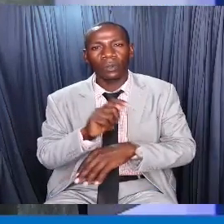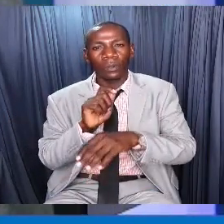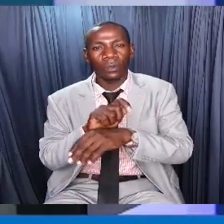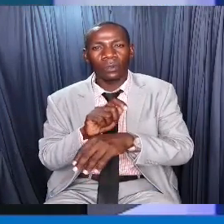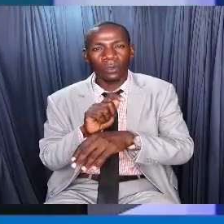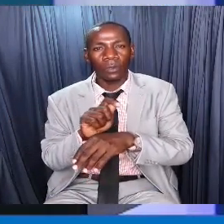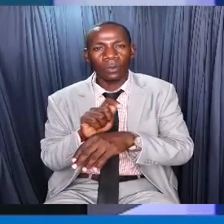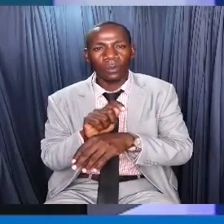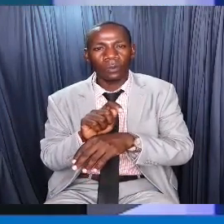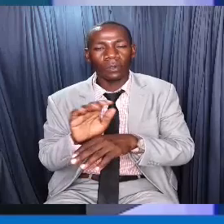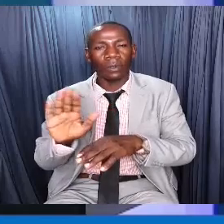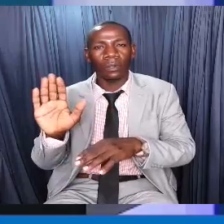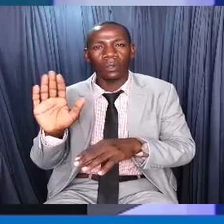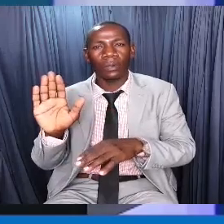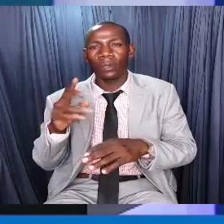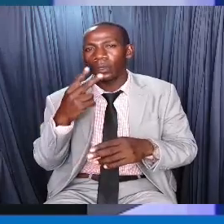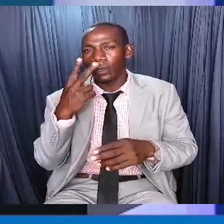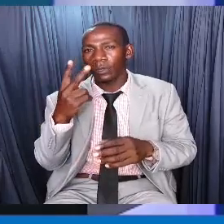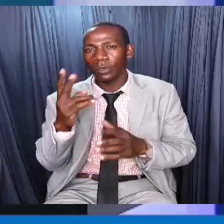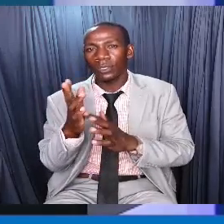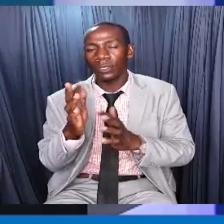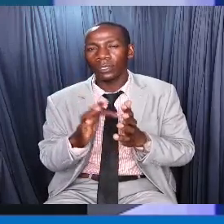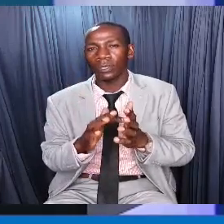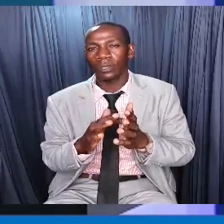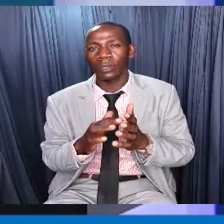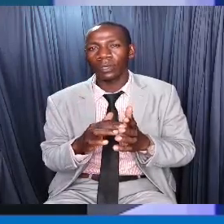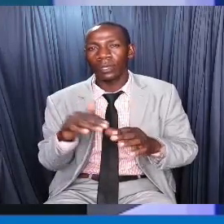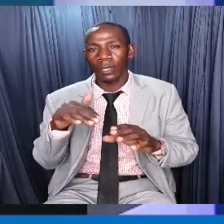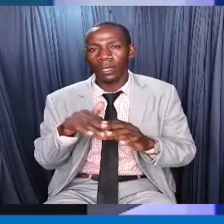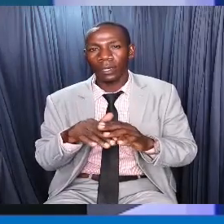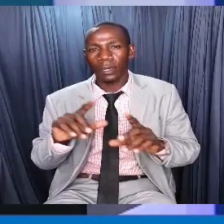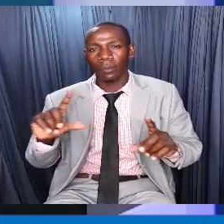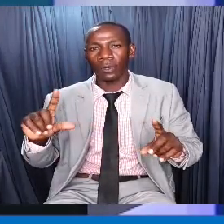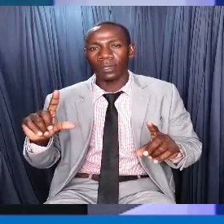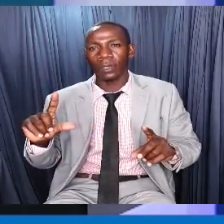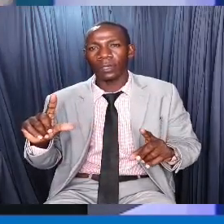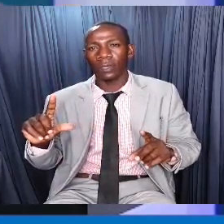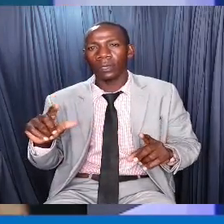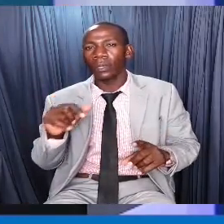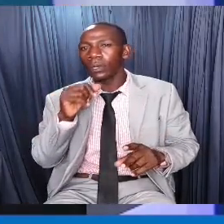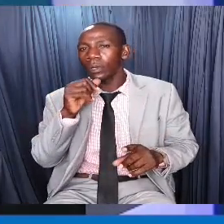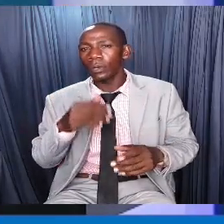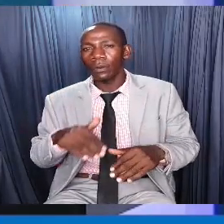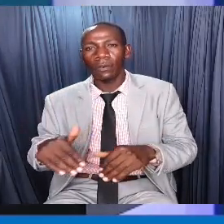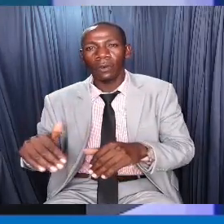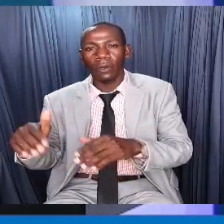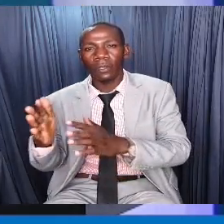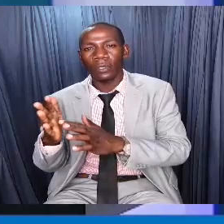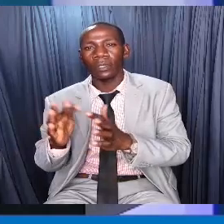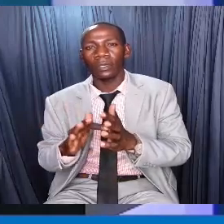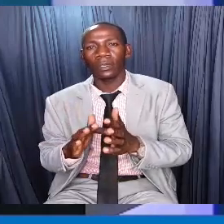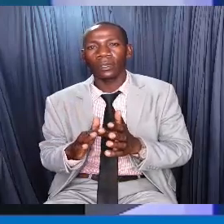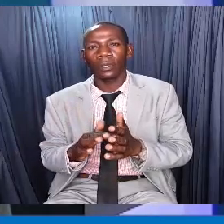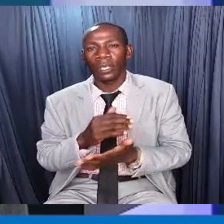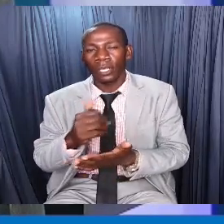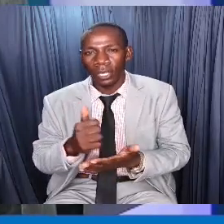huu. You'll be having the. Wana walimuona Yesu. Because they saw Jesus. Katika ukoma wao huu. In the leprosy. Na hawakumfuata. But they never followed him.